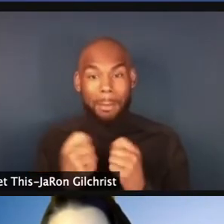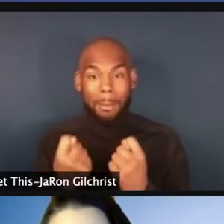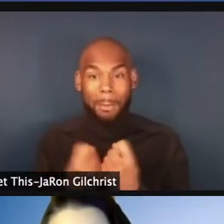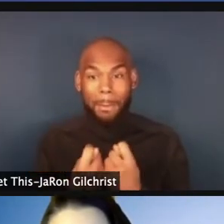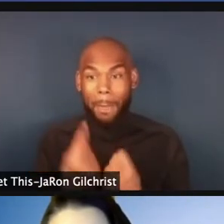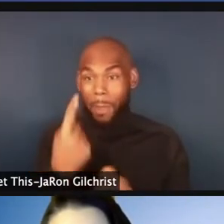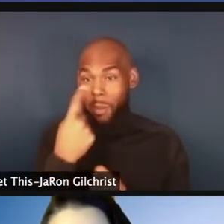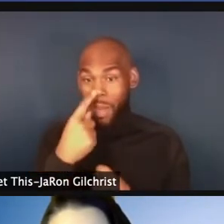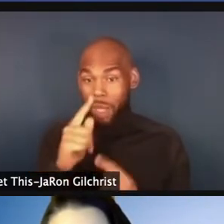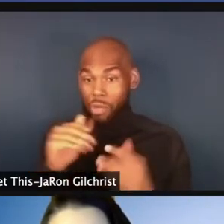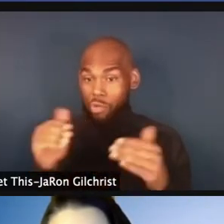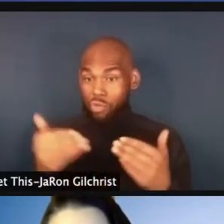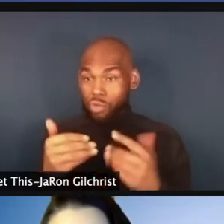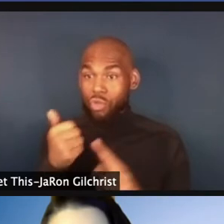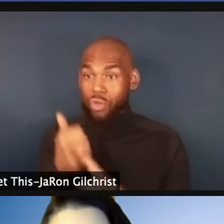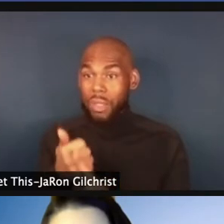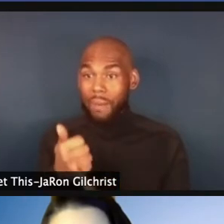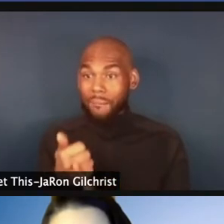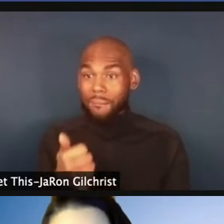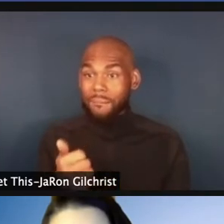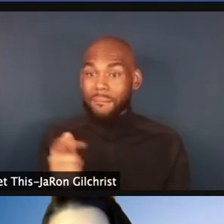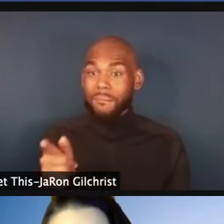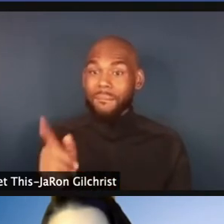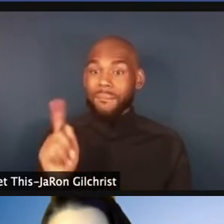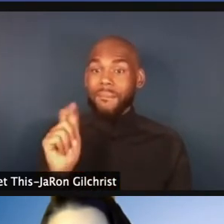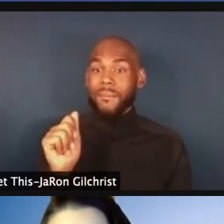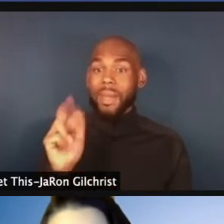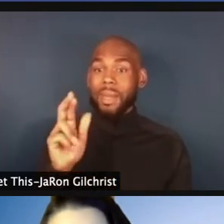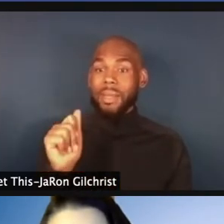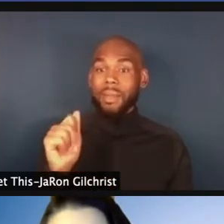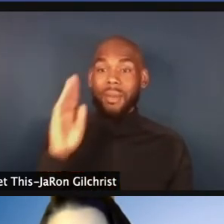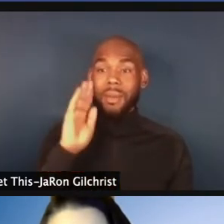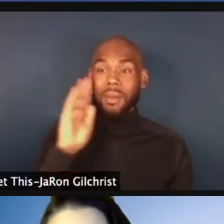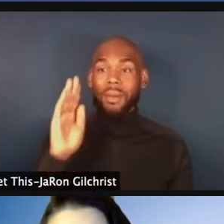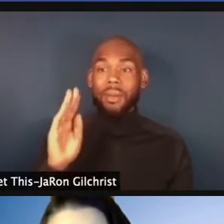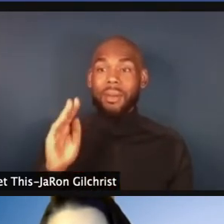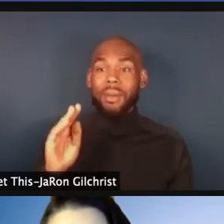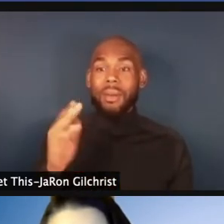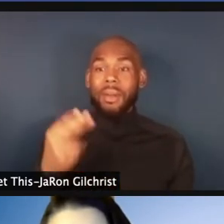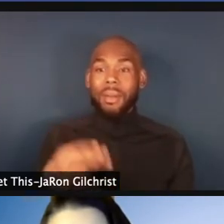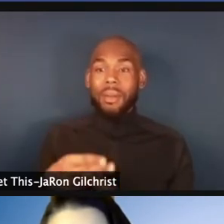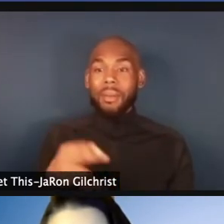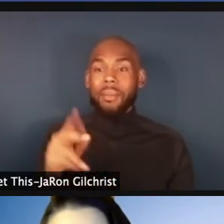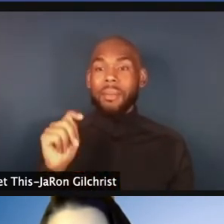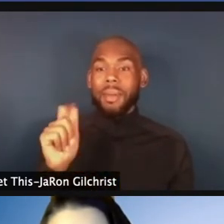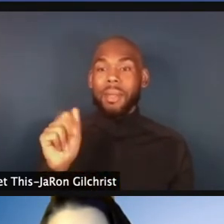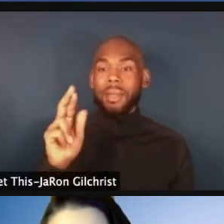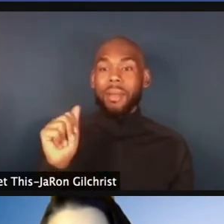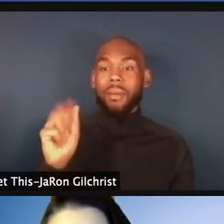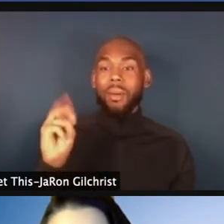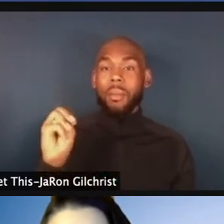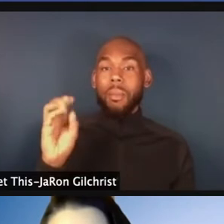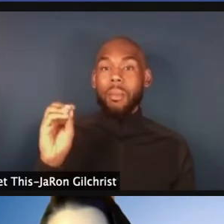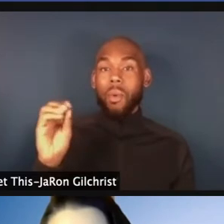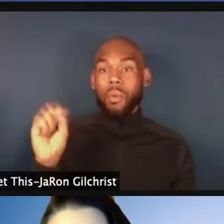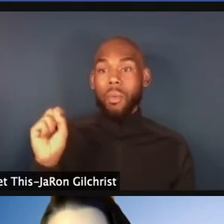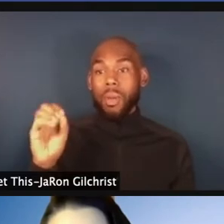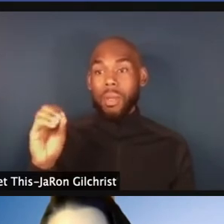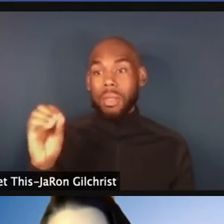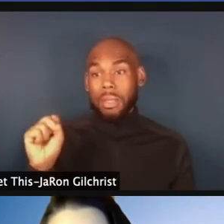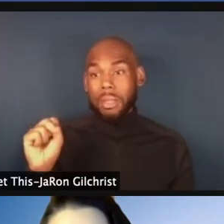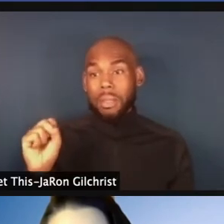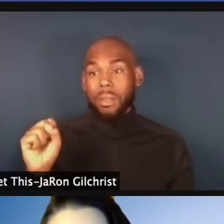our viewers? Sure thing. He's Jay Tara Cho Chief Gados. So hello everyone. My name is Tara